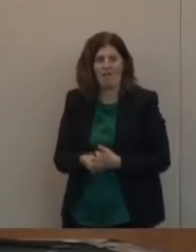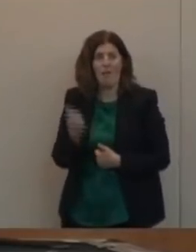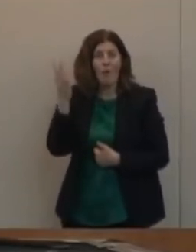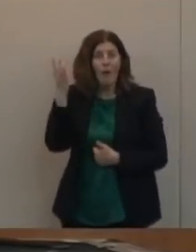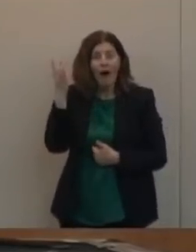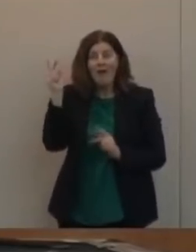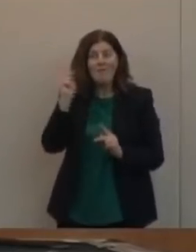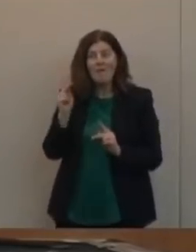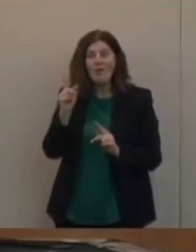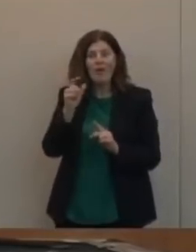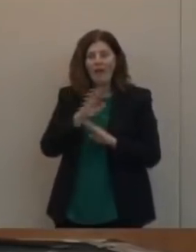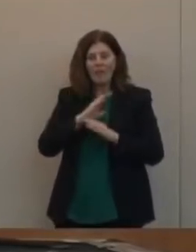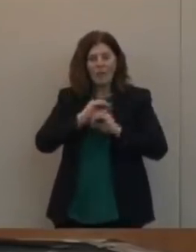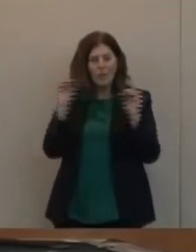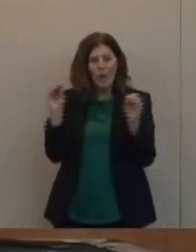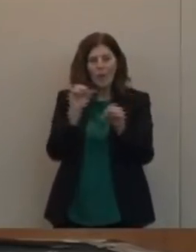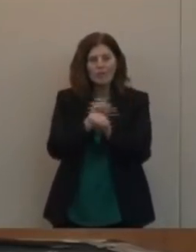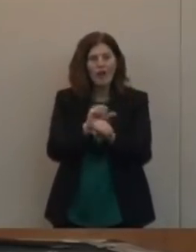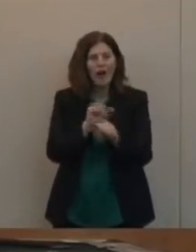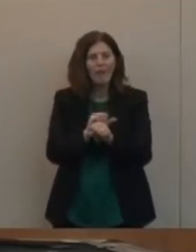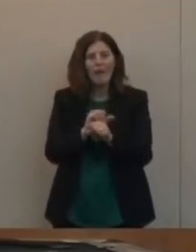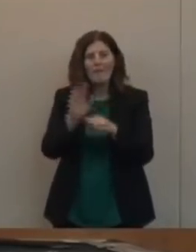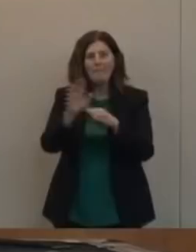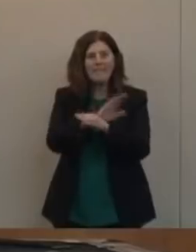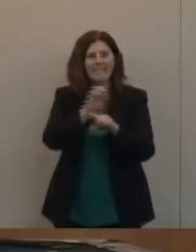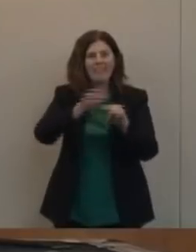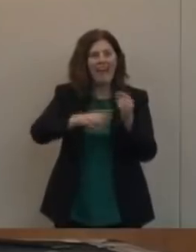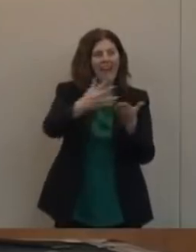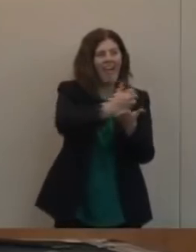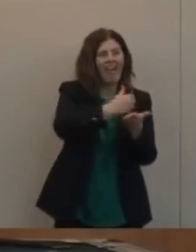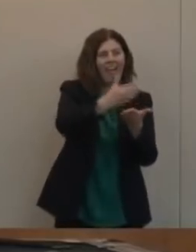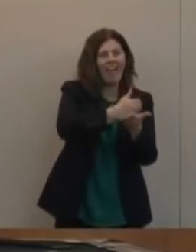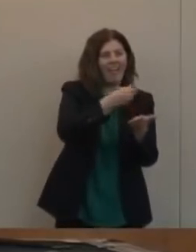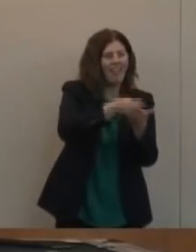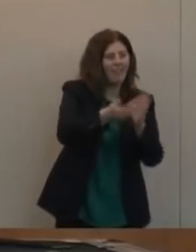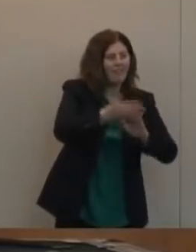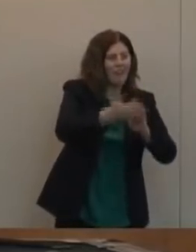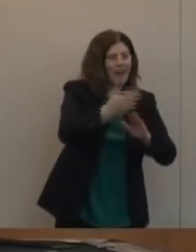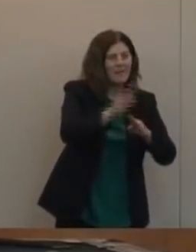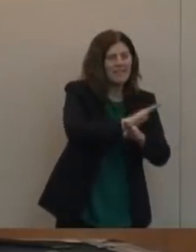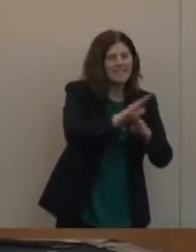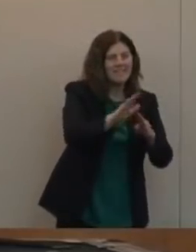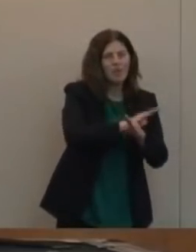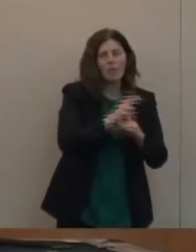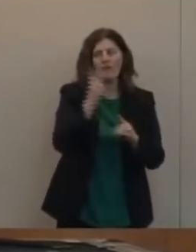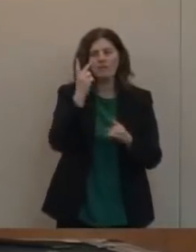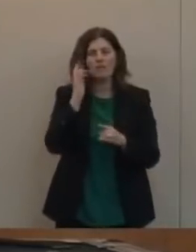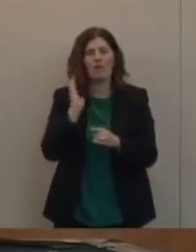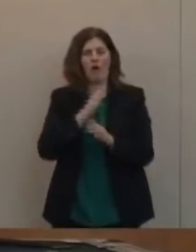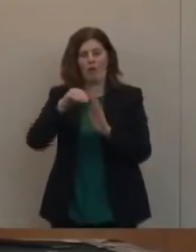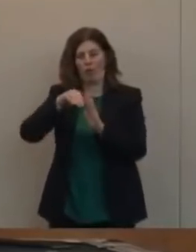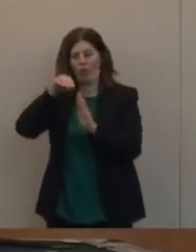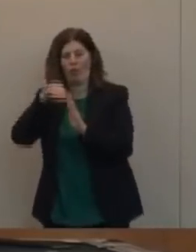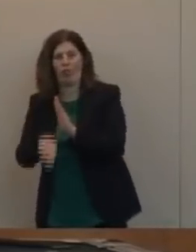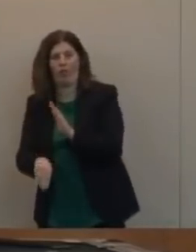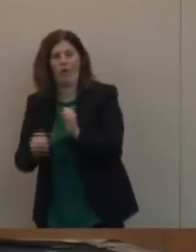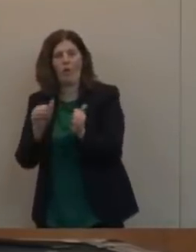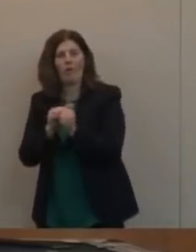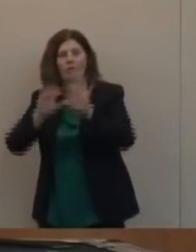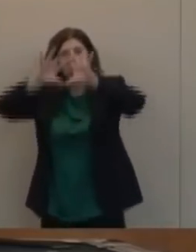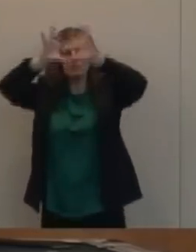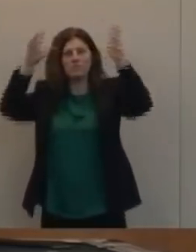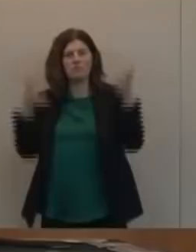are not employed and businesses aren't able to do their business. And we've seen a huge downturn in the